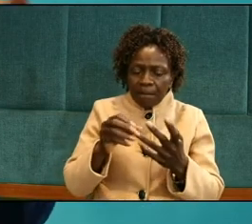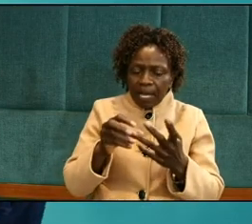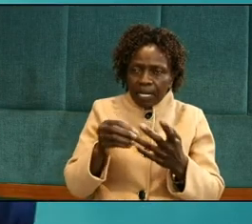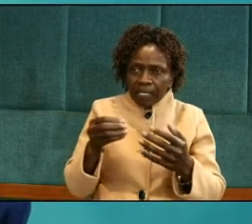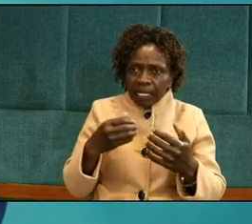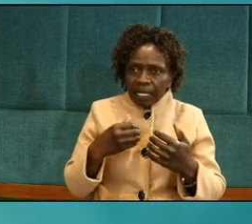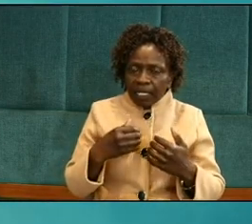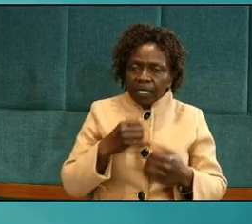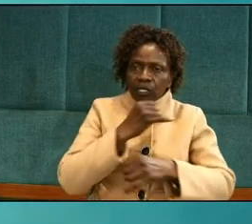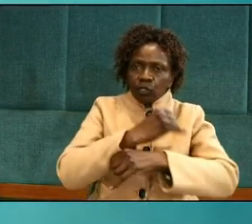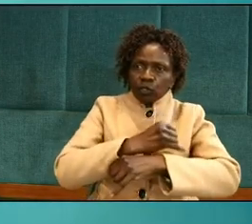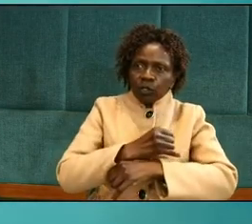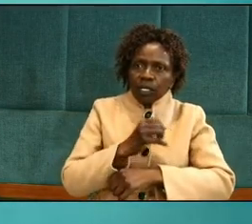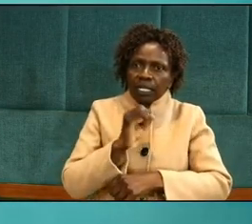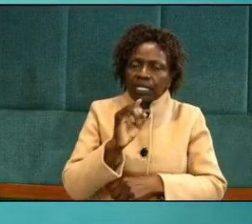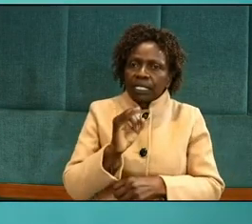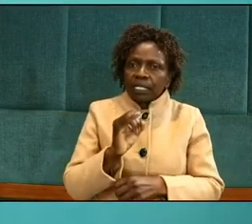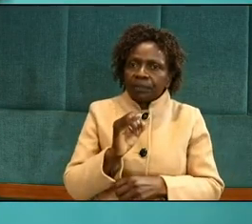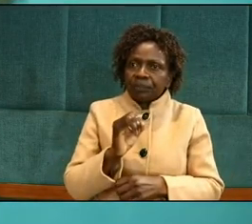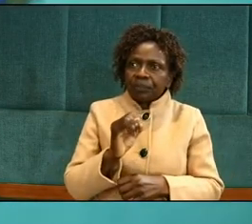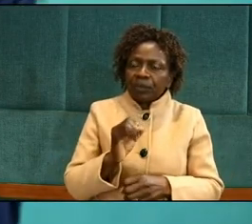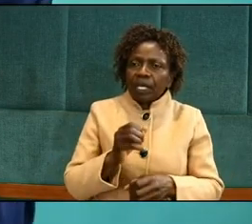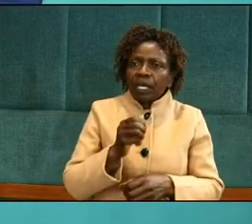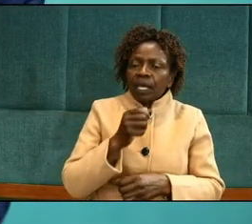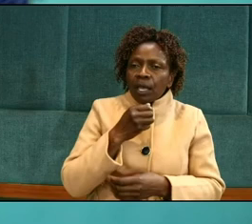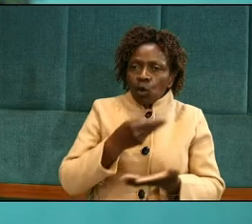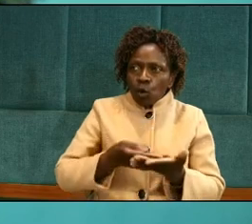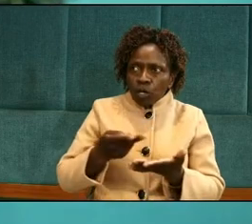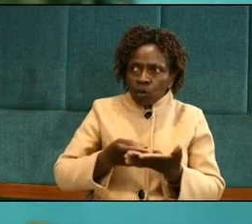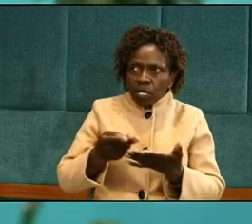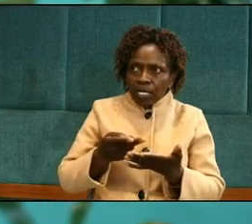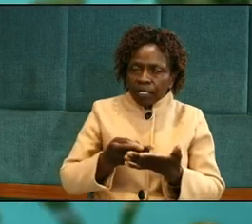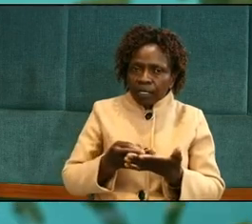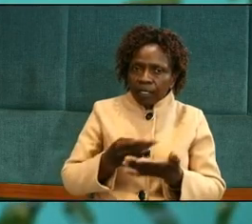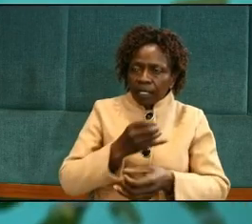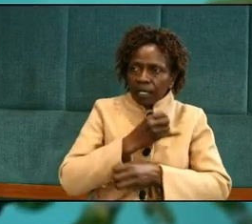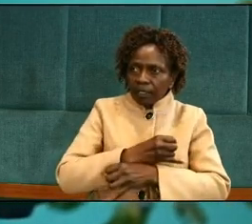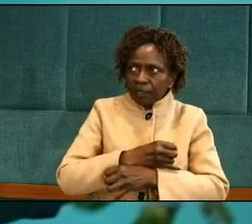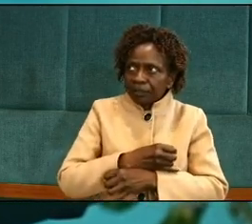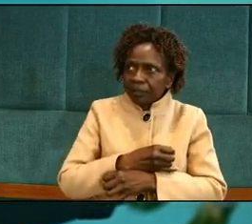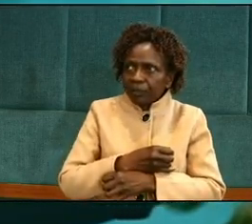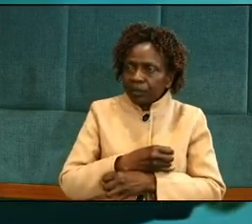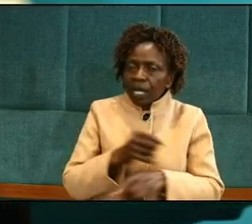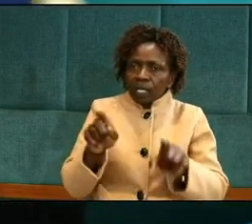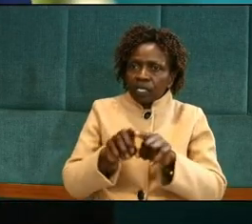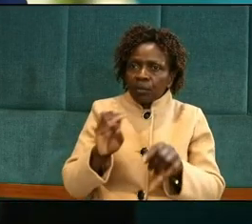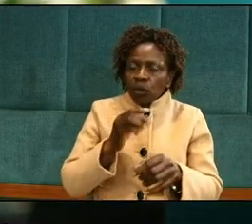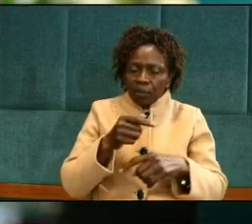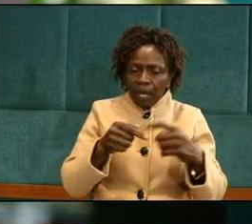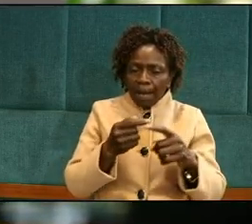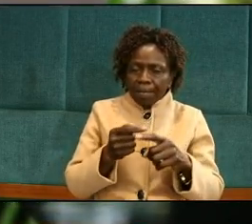as an institution is a sacred entity. And because it is a sacred entity, as we